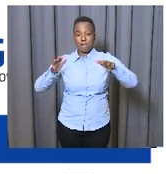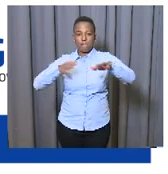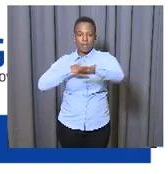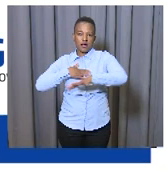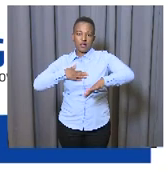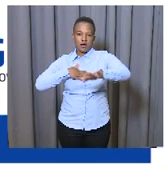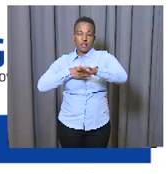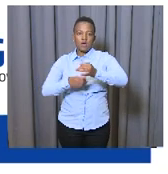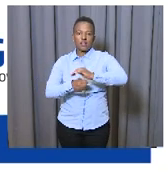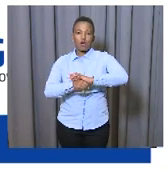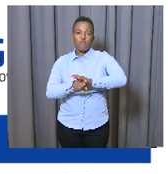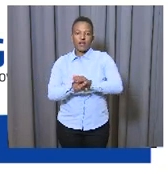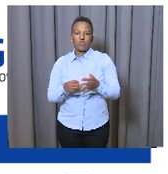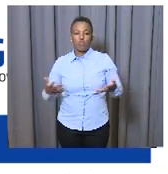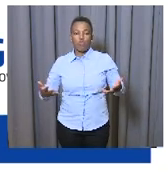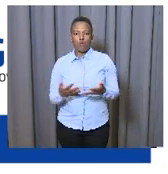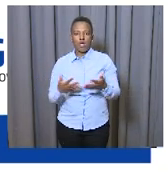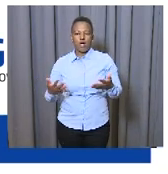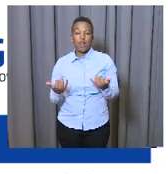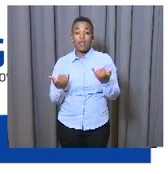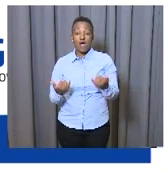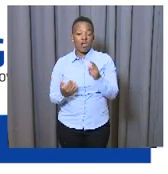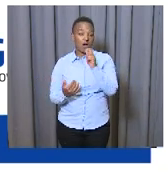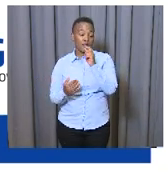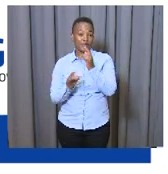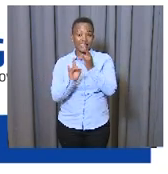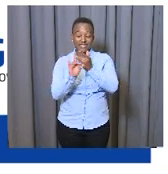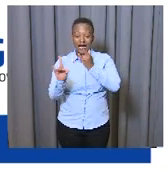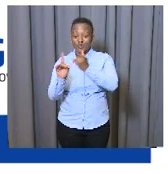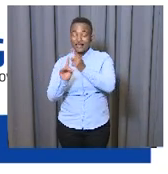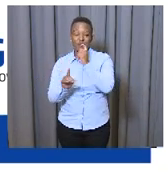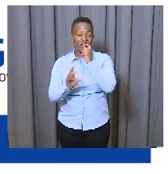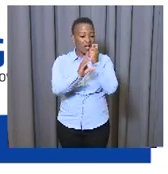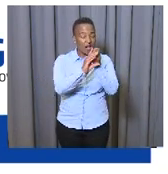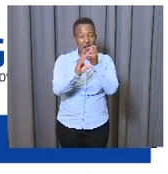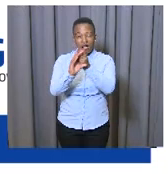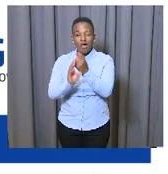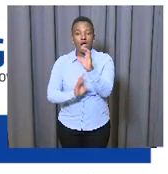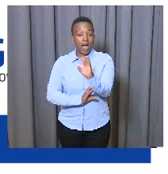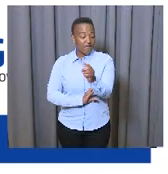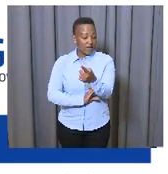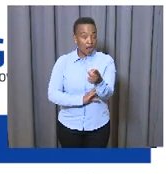hotspots? COVID-19 is in the townships. This is the message we want to convey.